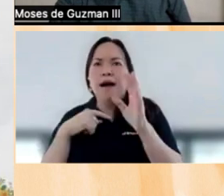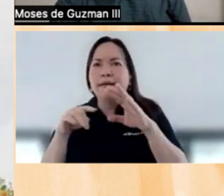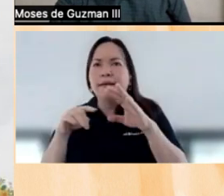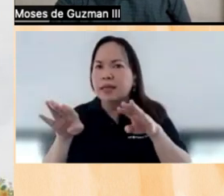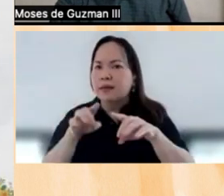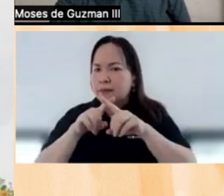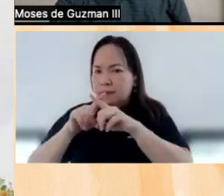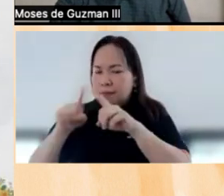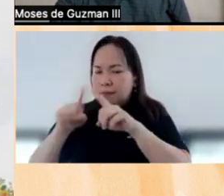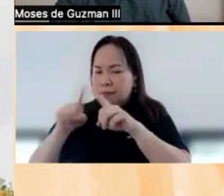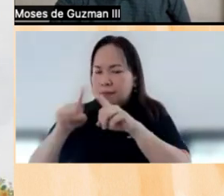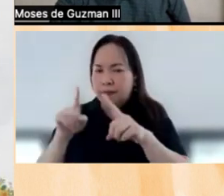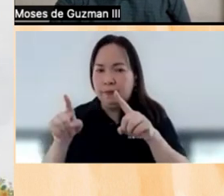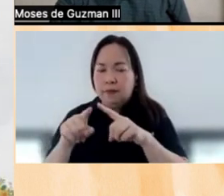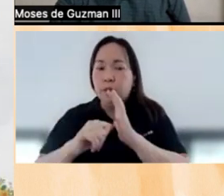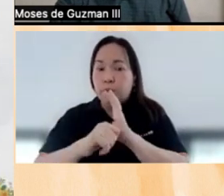at risk for suicide.